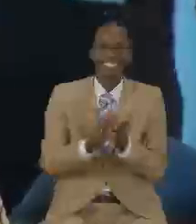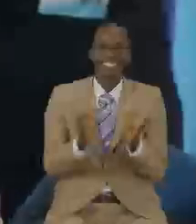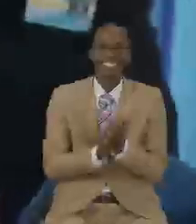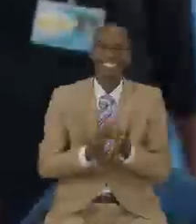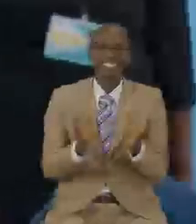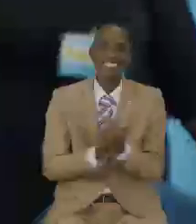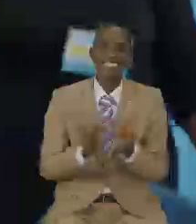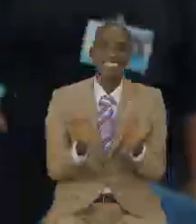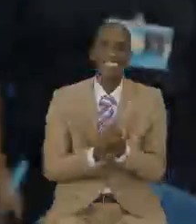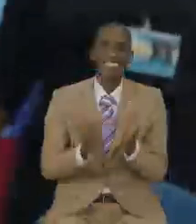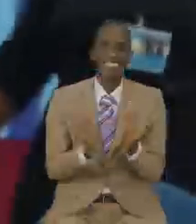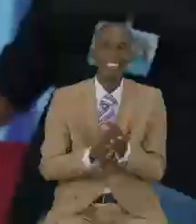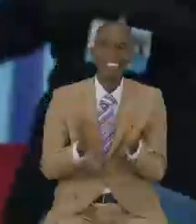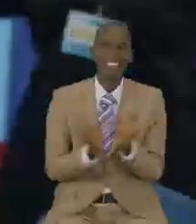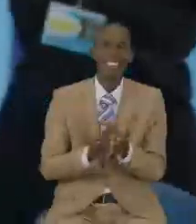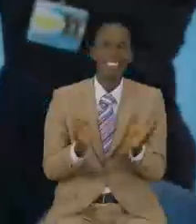And